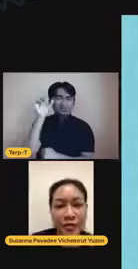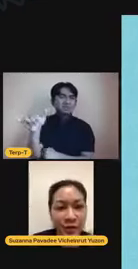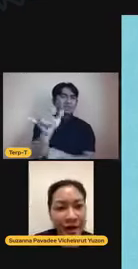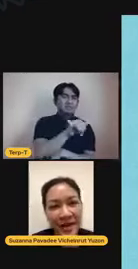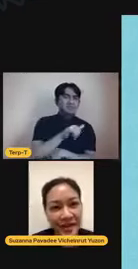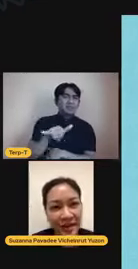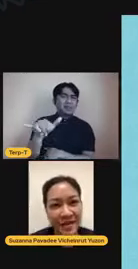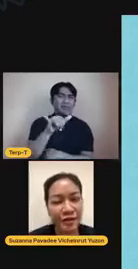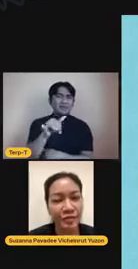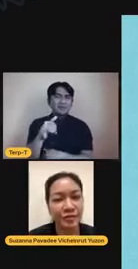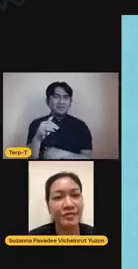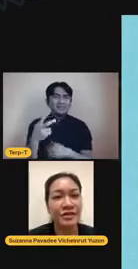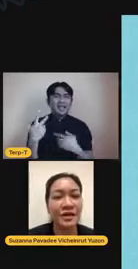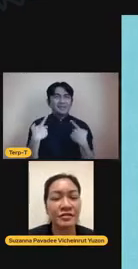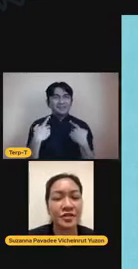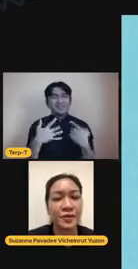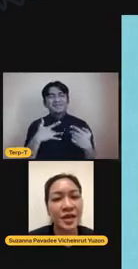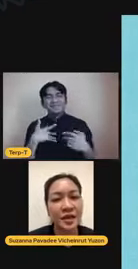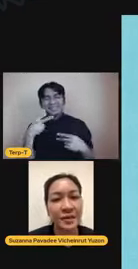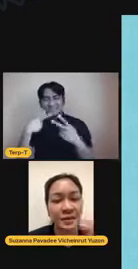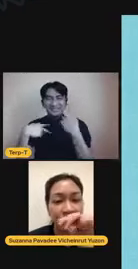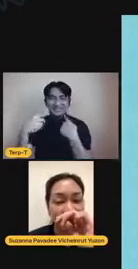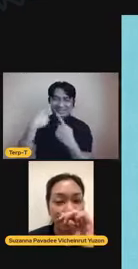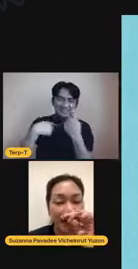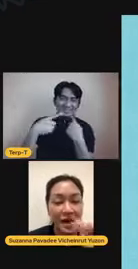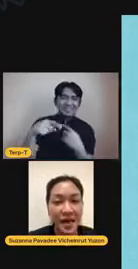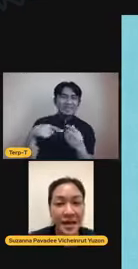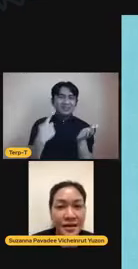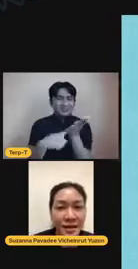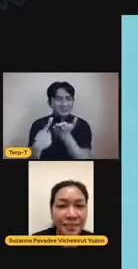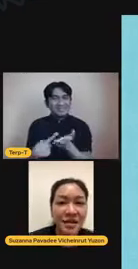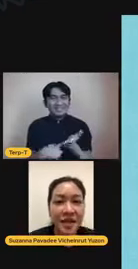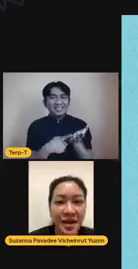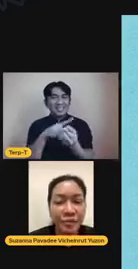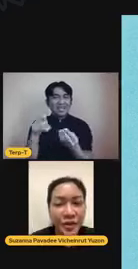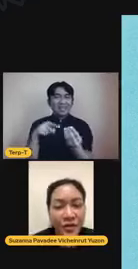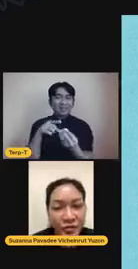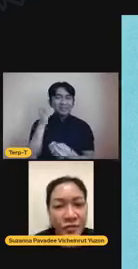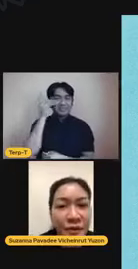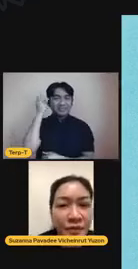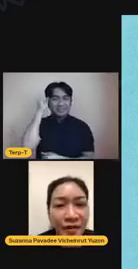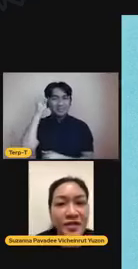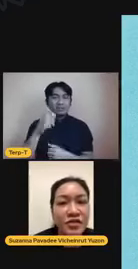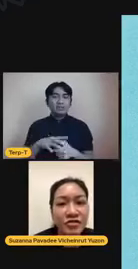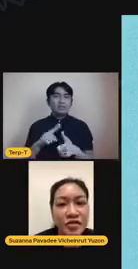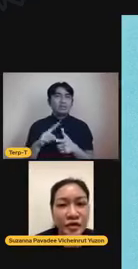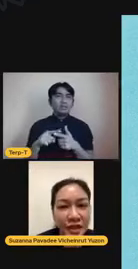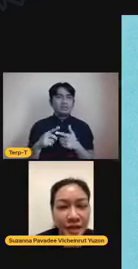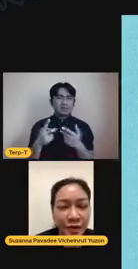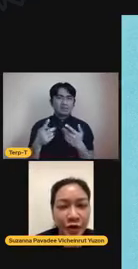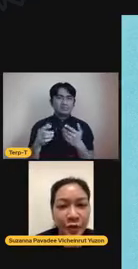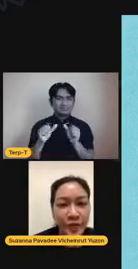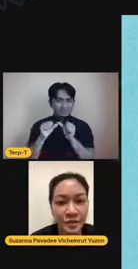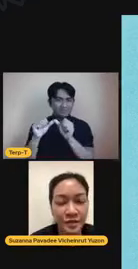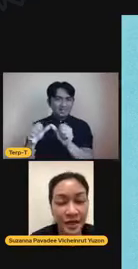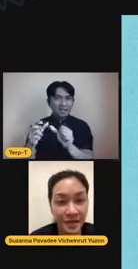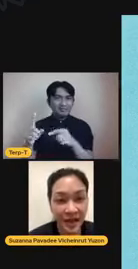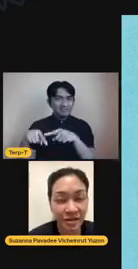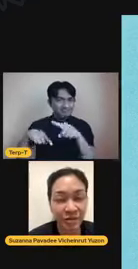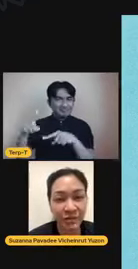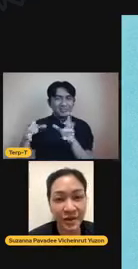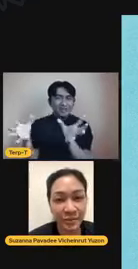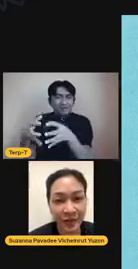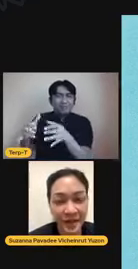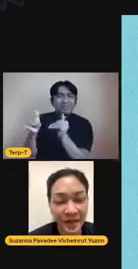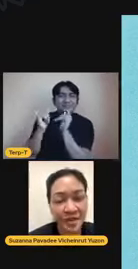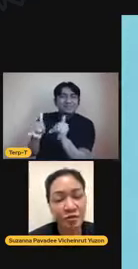we were crying together. We were, you know, speaking about this. And in the end, we've been friends through this whole time. Our group has stayed